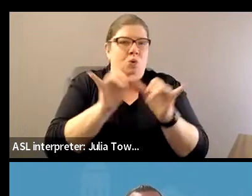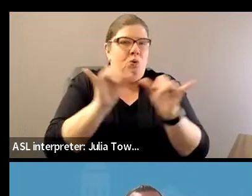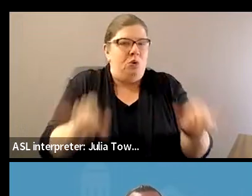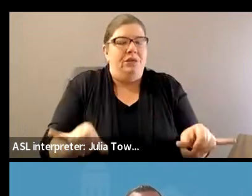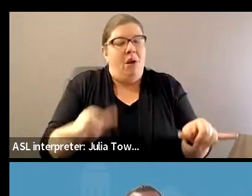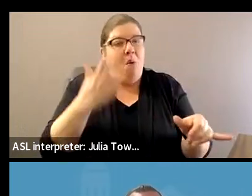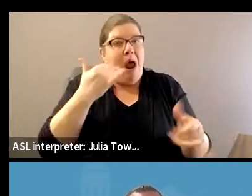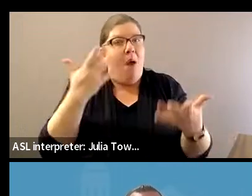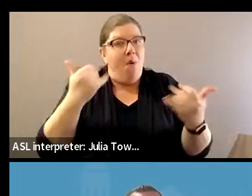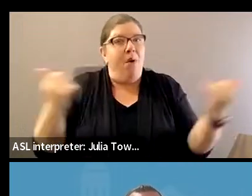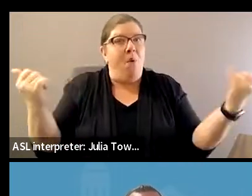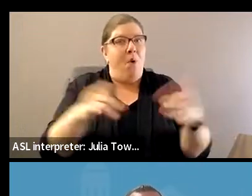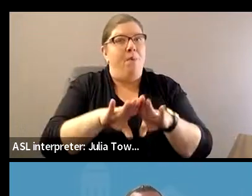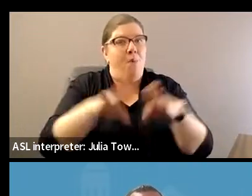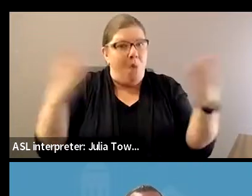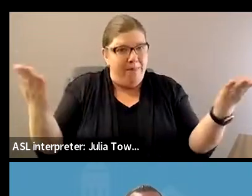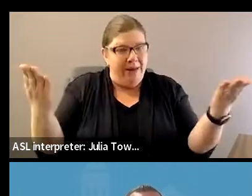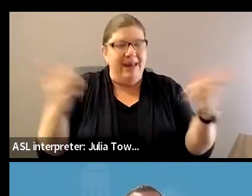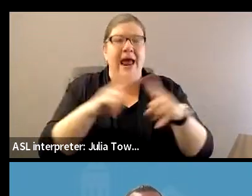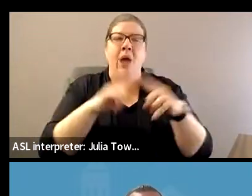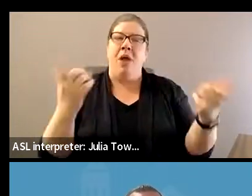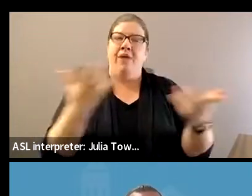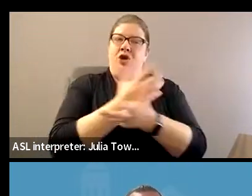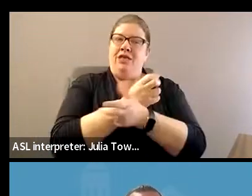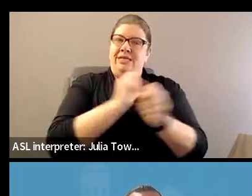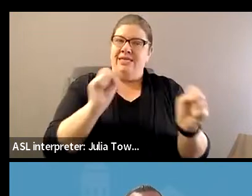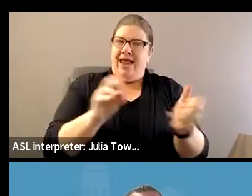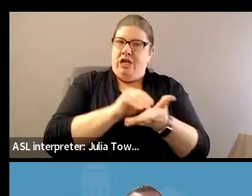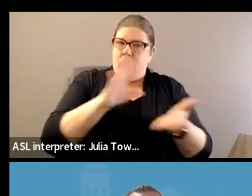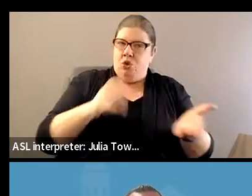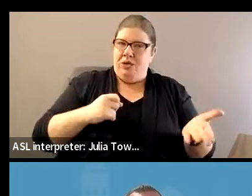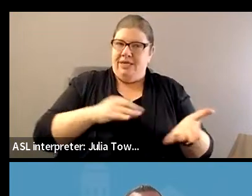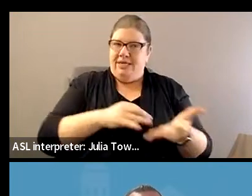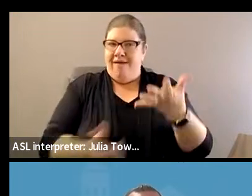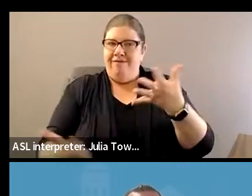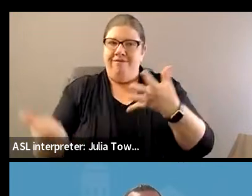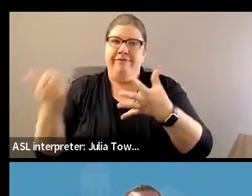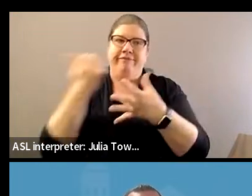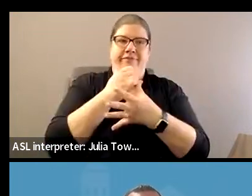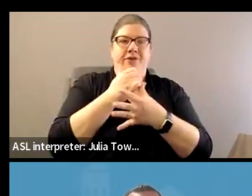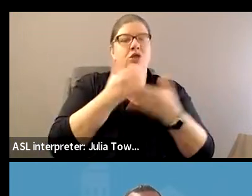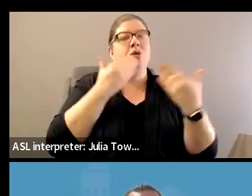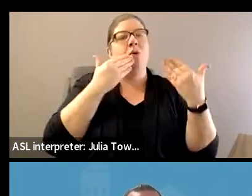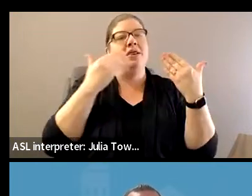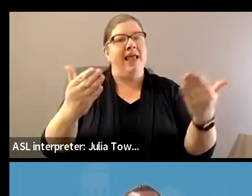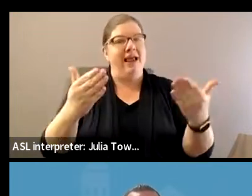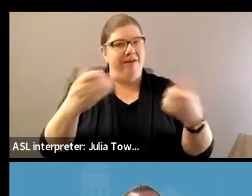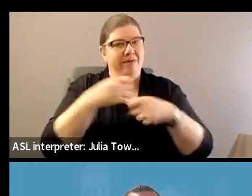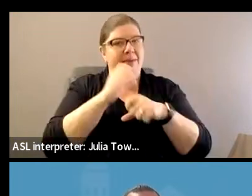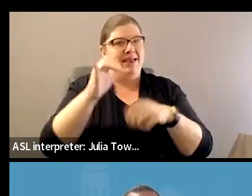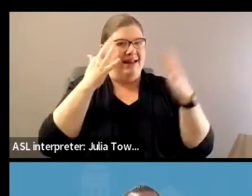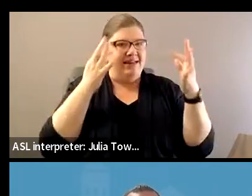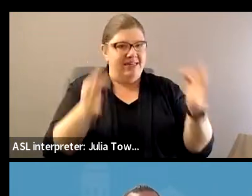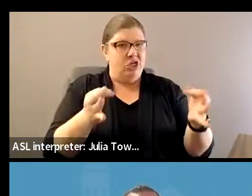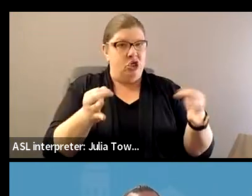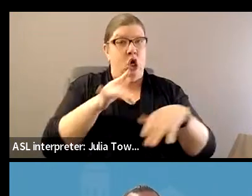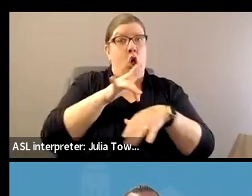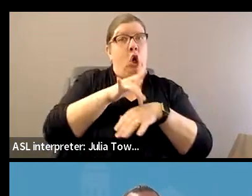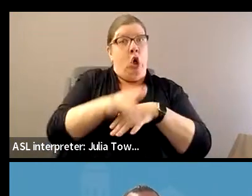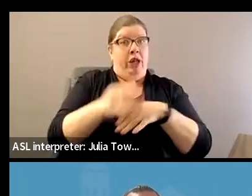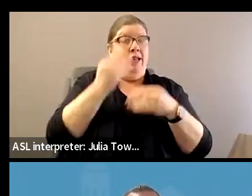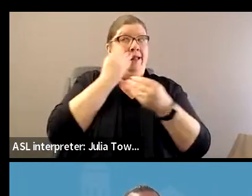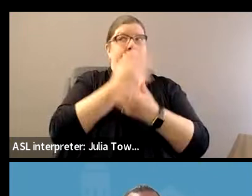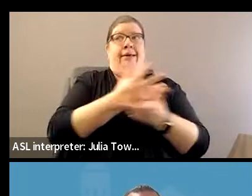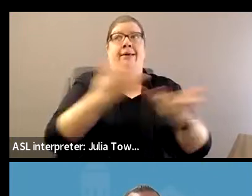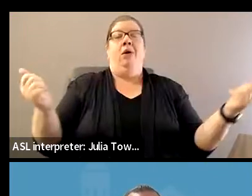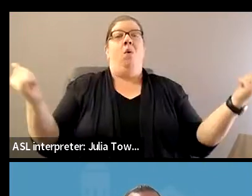the schools to be open. However, the safety of our students and staff comes first. So thank you for making that decision early enough so